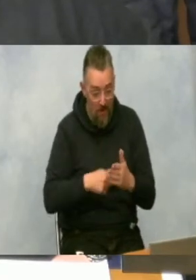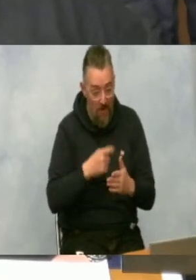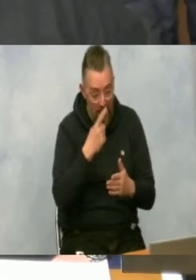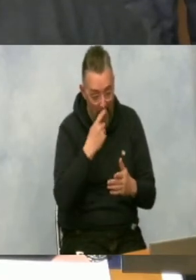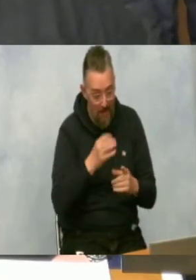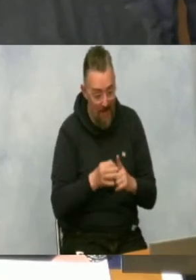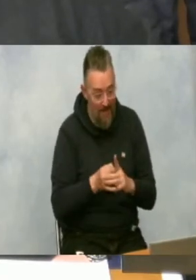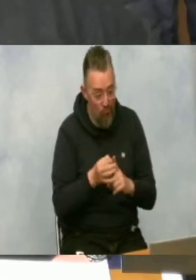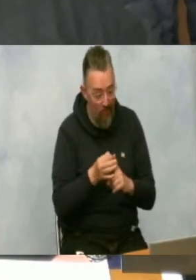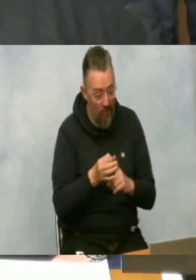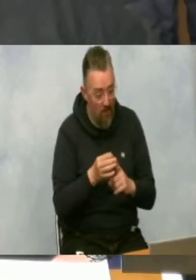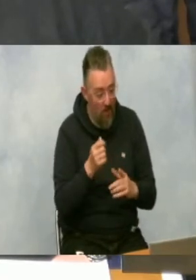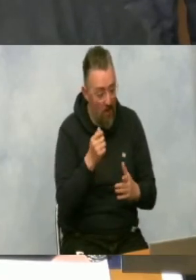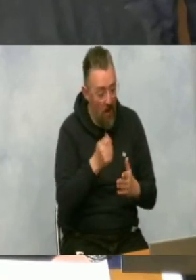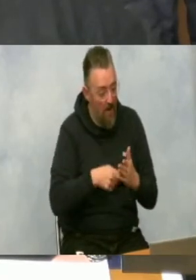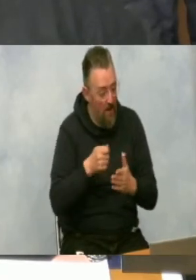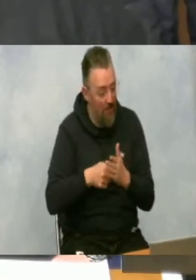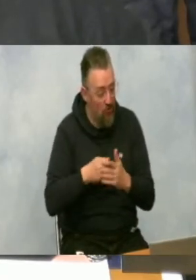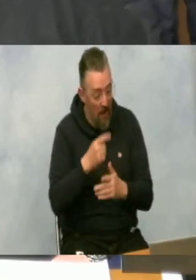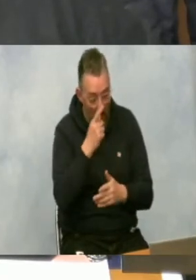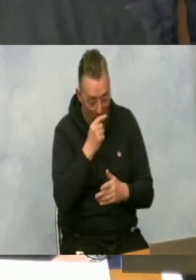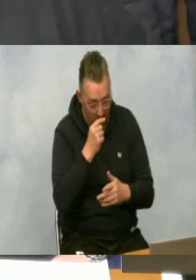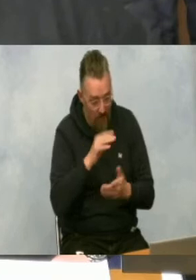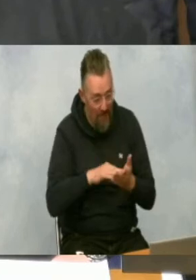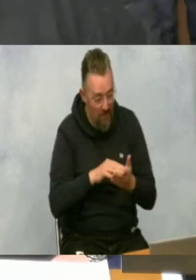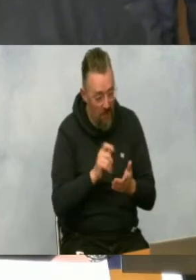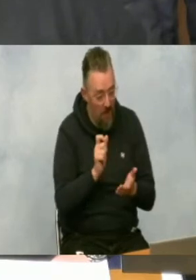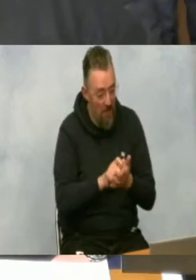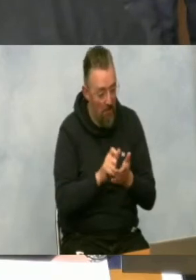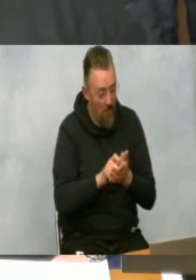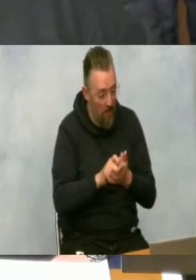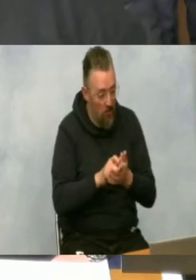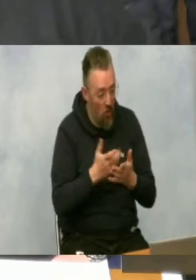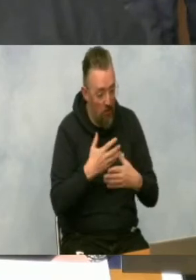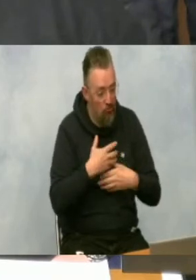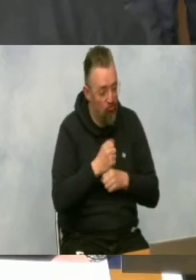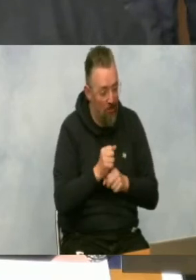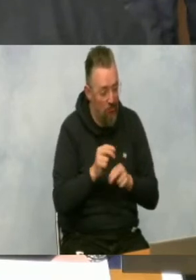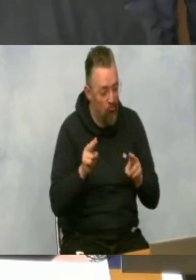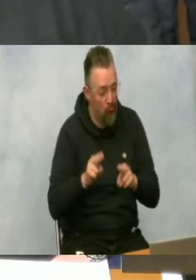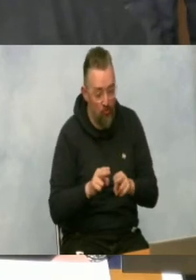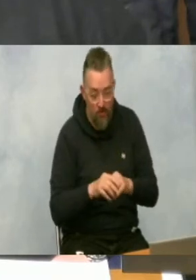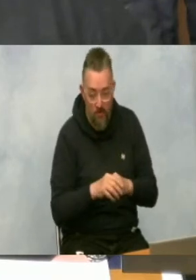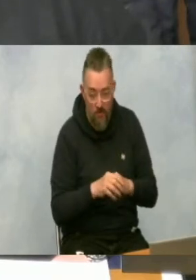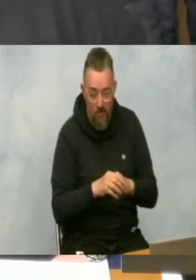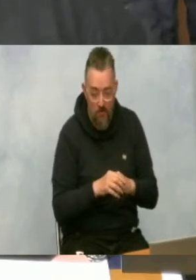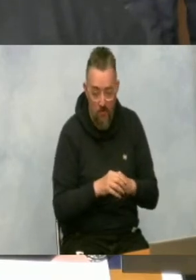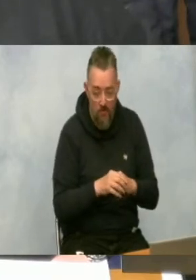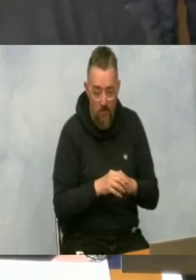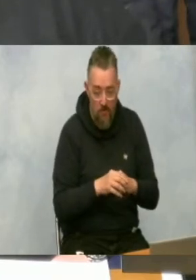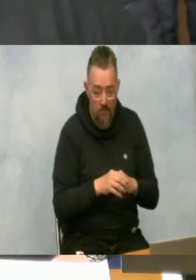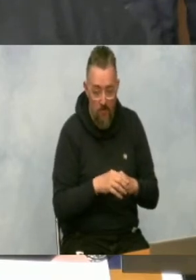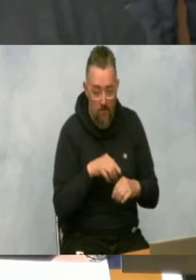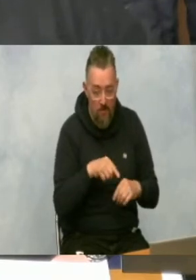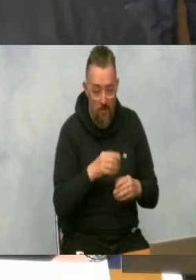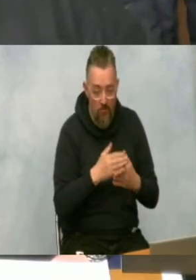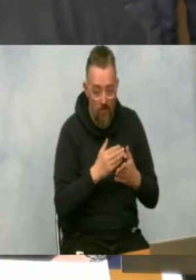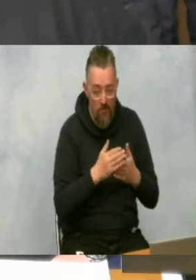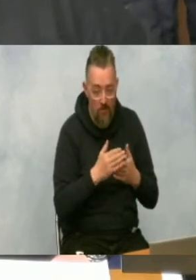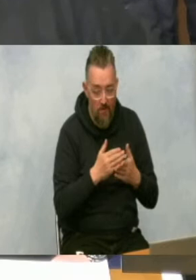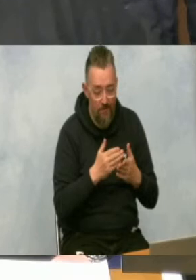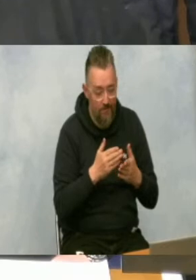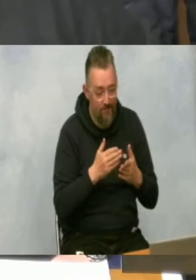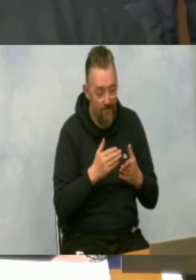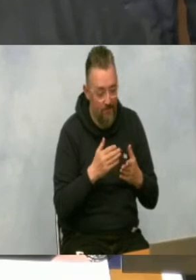in the market increases the market prices and the stress in the market. It was just a kind of broad point about it's moving